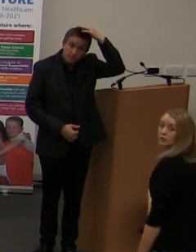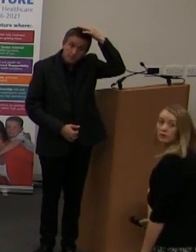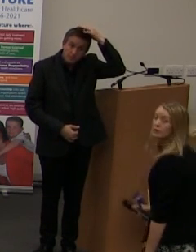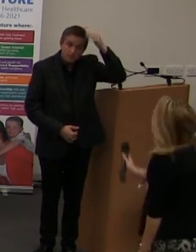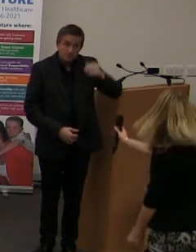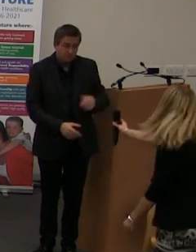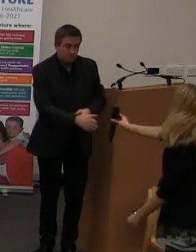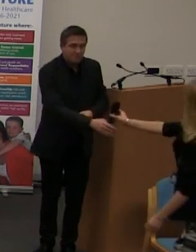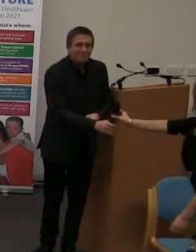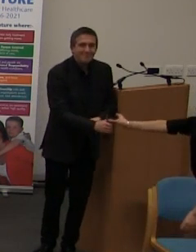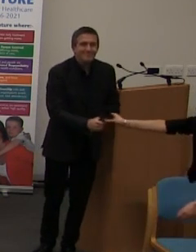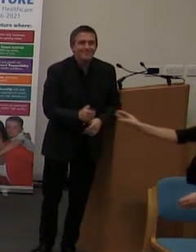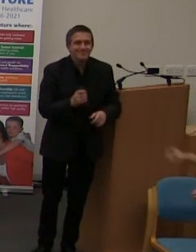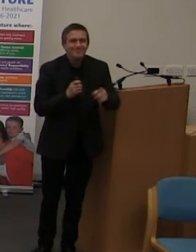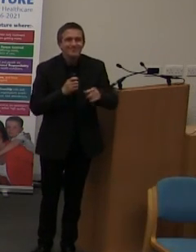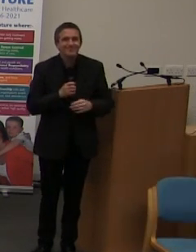Thank you.